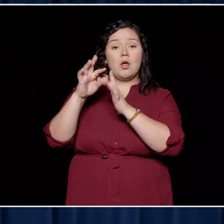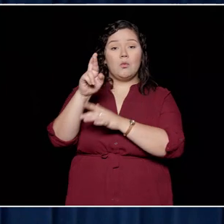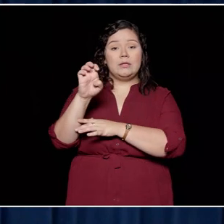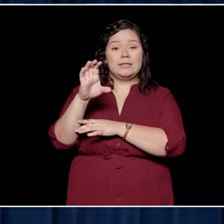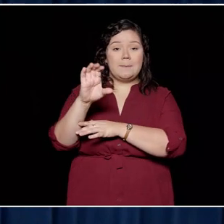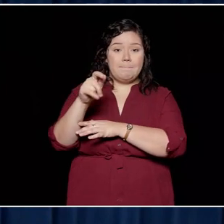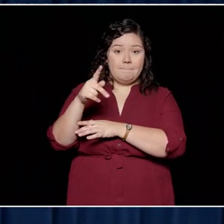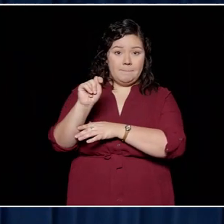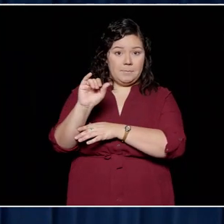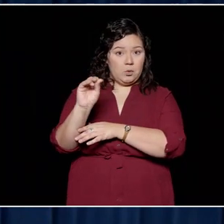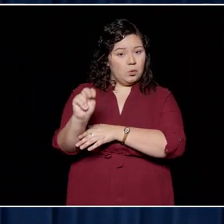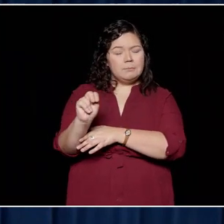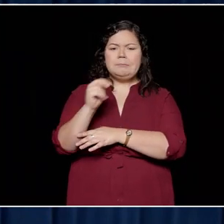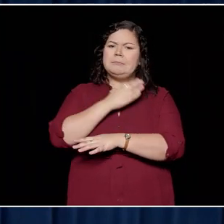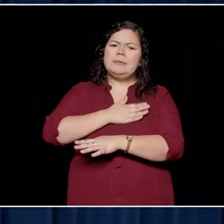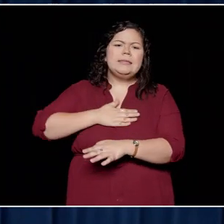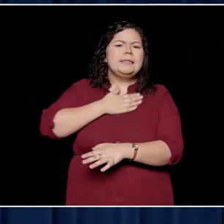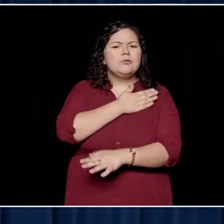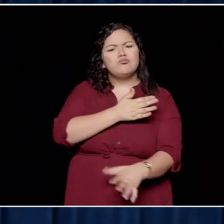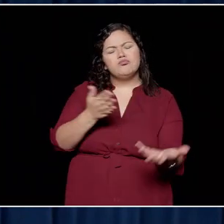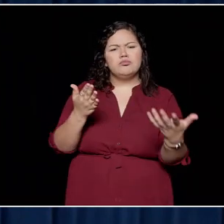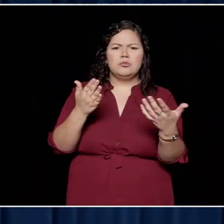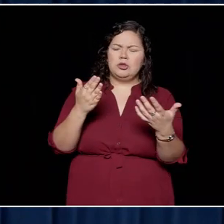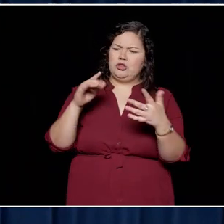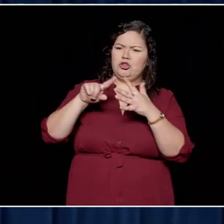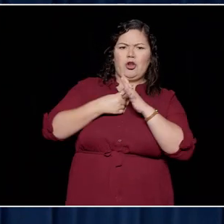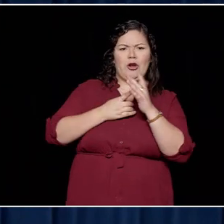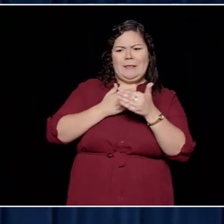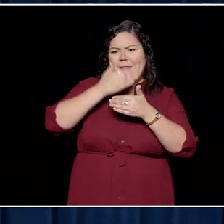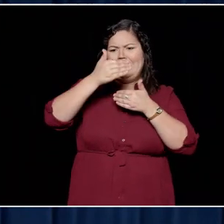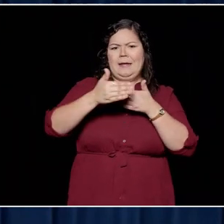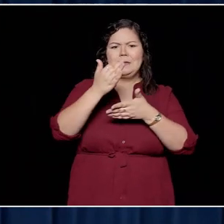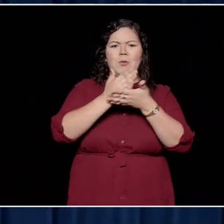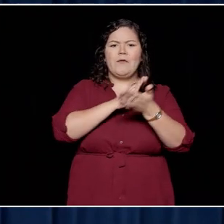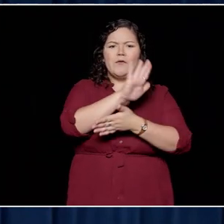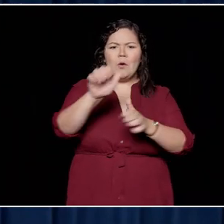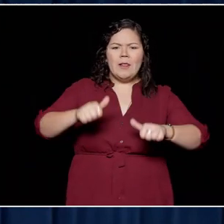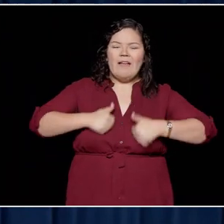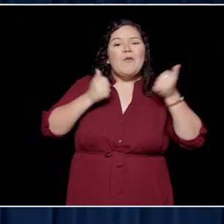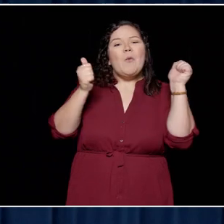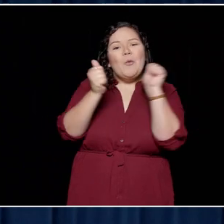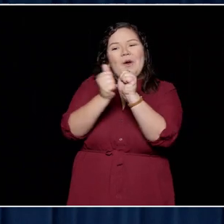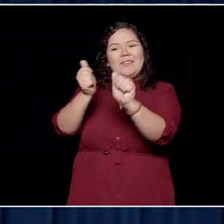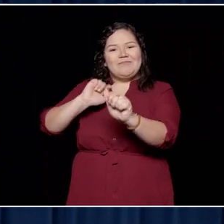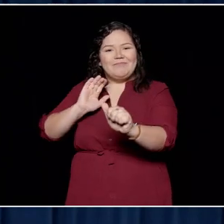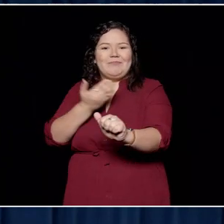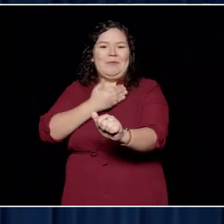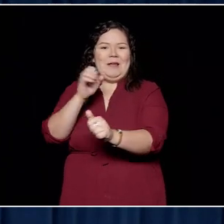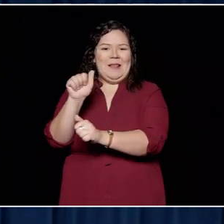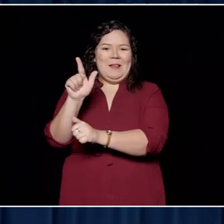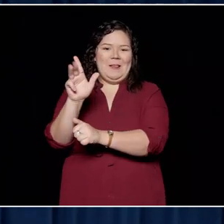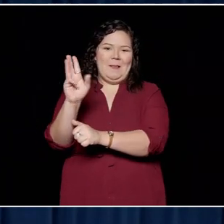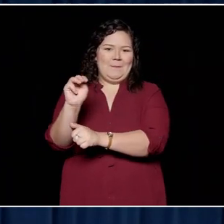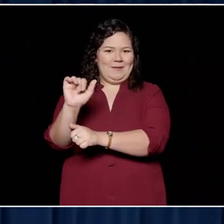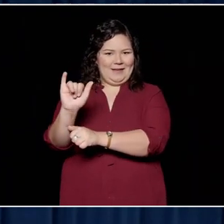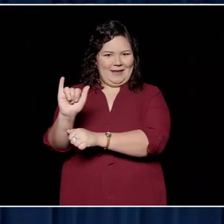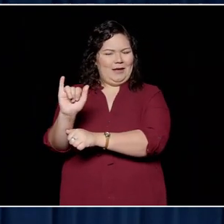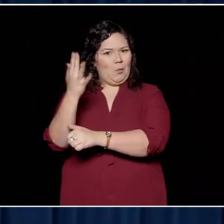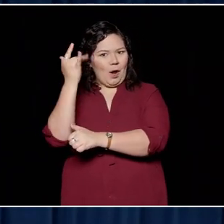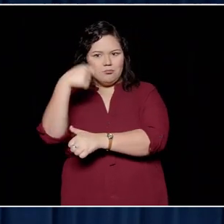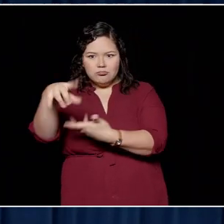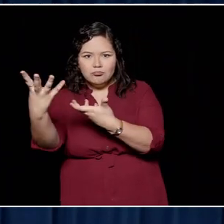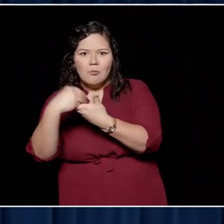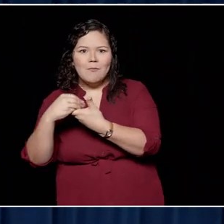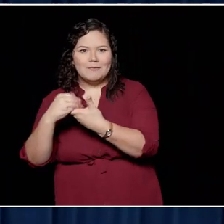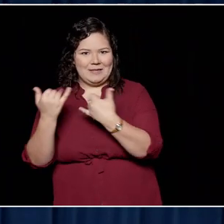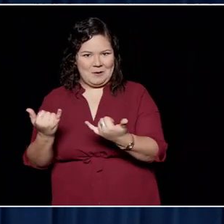this opportunity to start the next chapter of your life with Alumni UBC as one of our newest alumni.